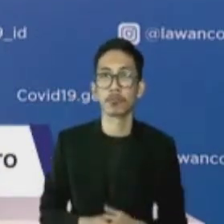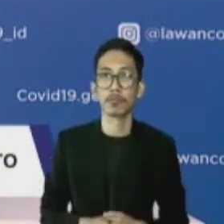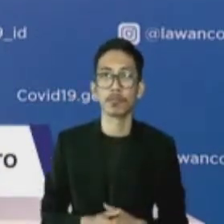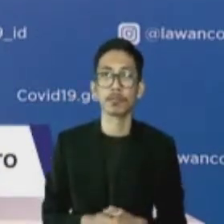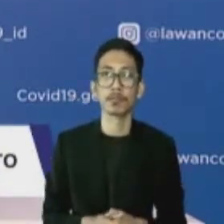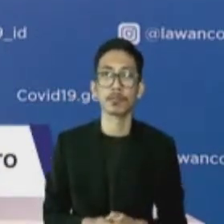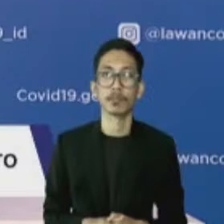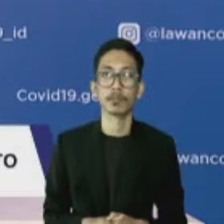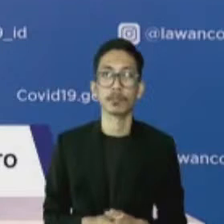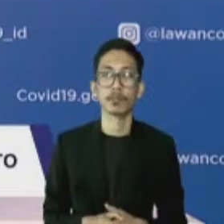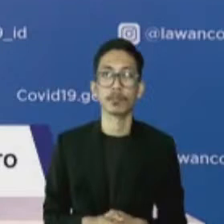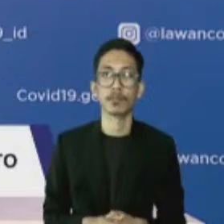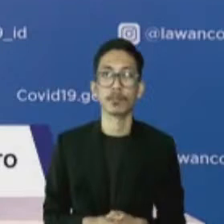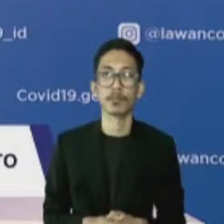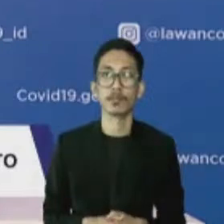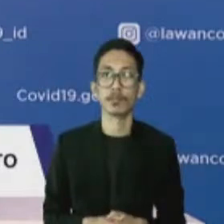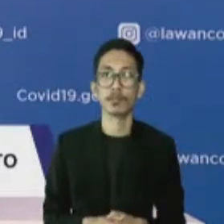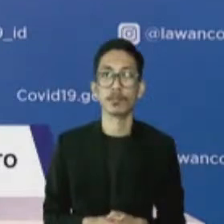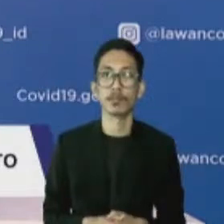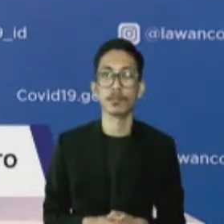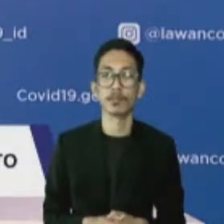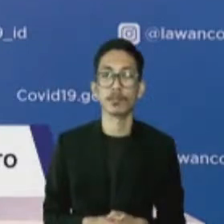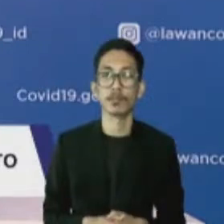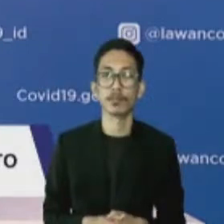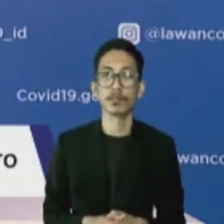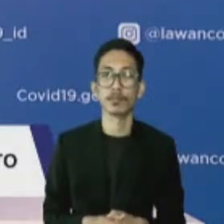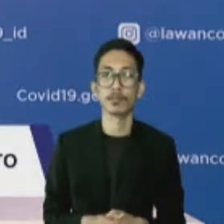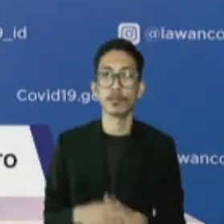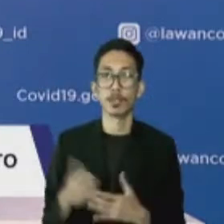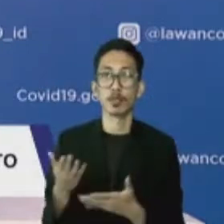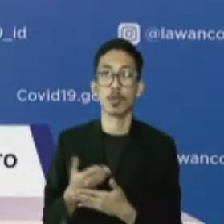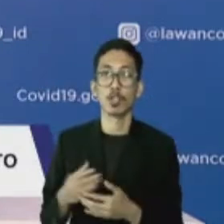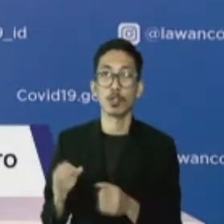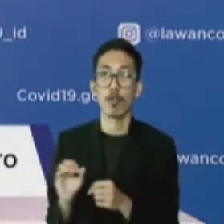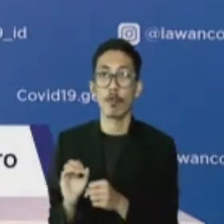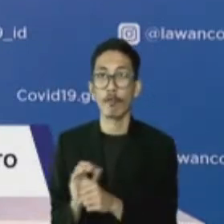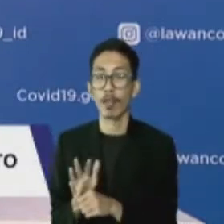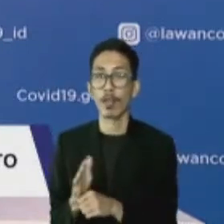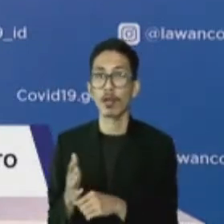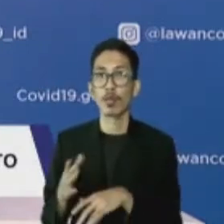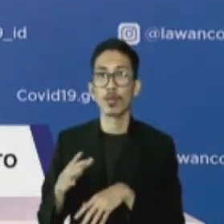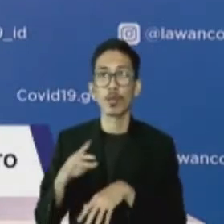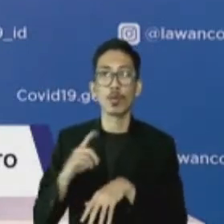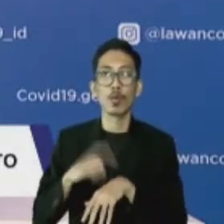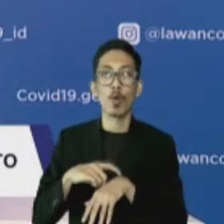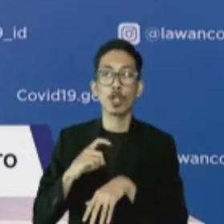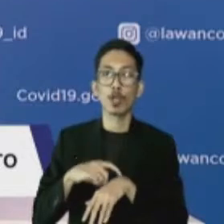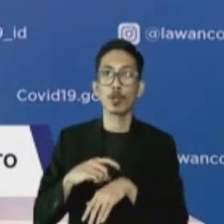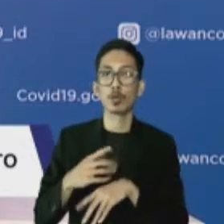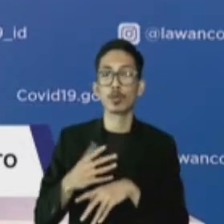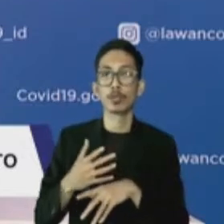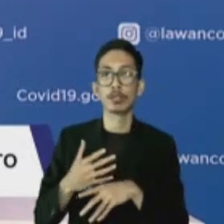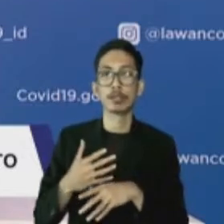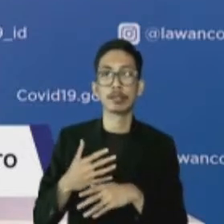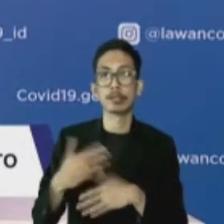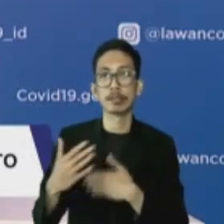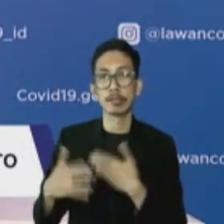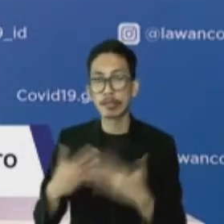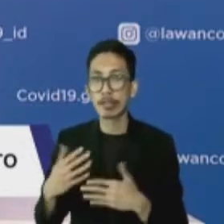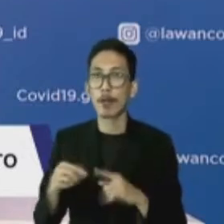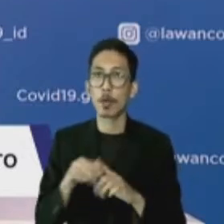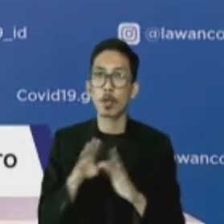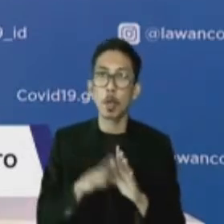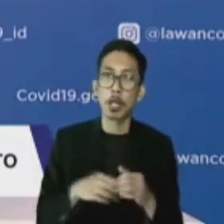in activities like before the pandemic, as long as we can achieve high collective health protocol